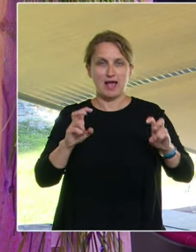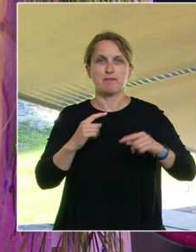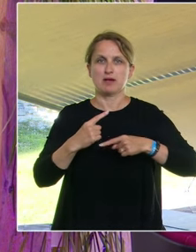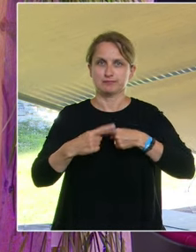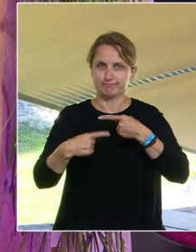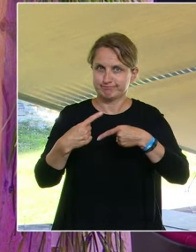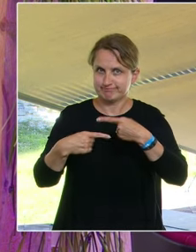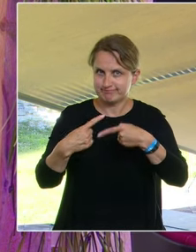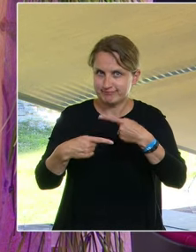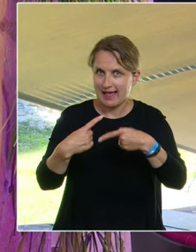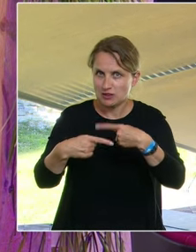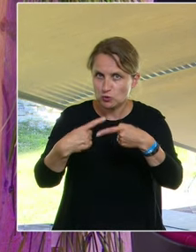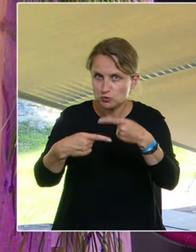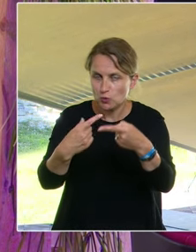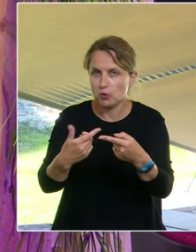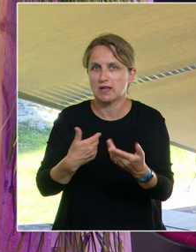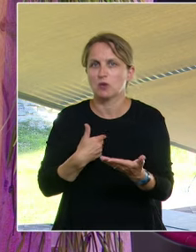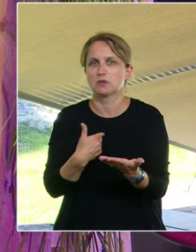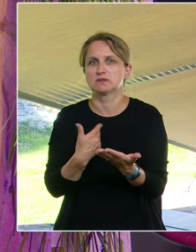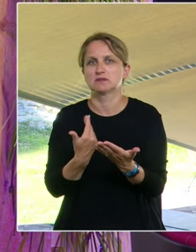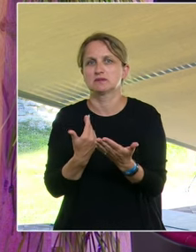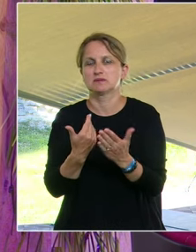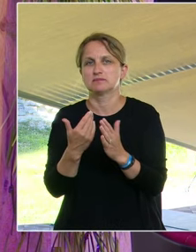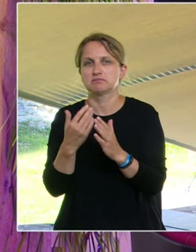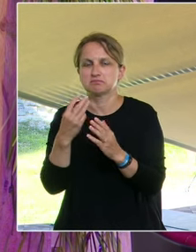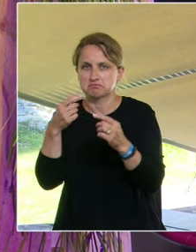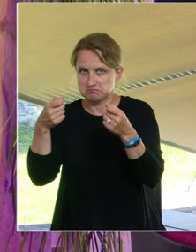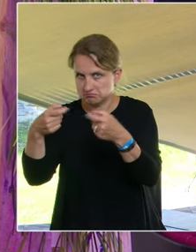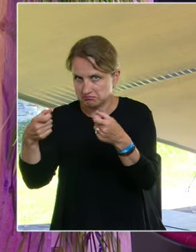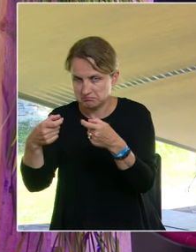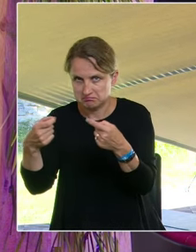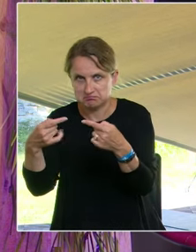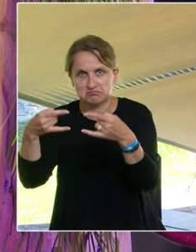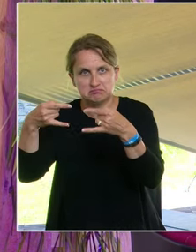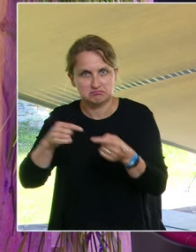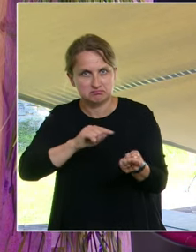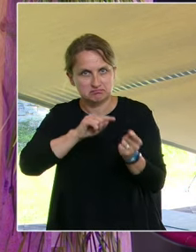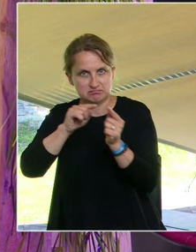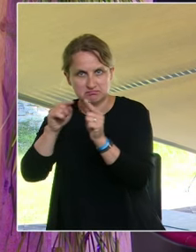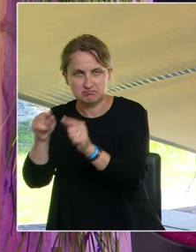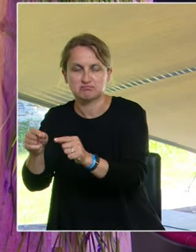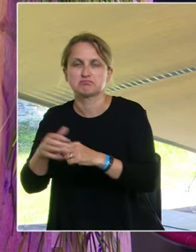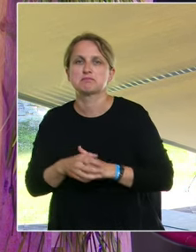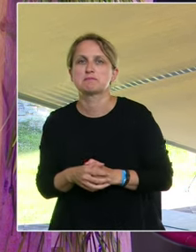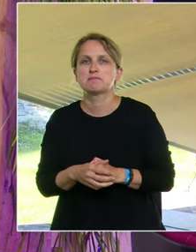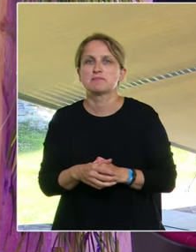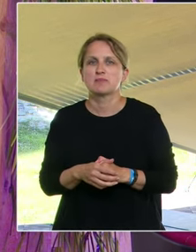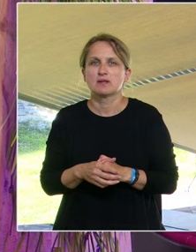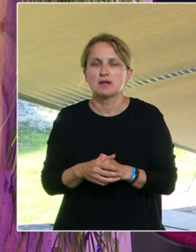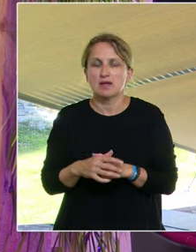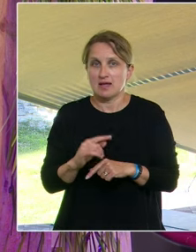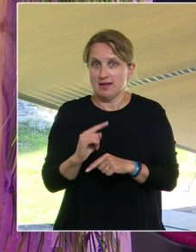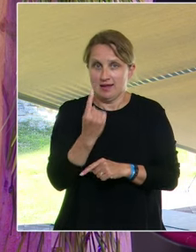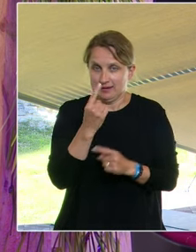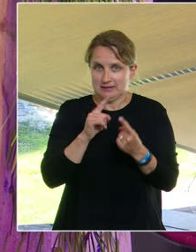So there is a lot of ways how to approach it, the digital aspects in the fashion. First is from